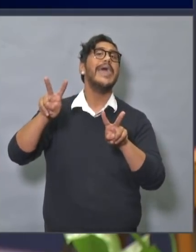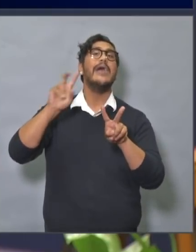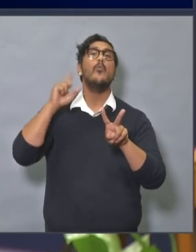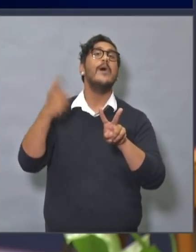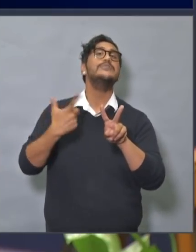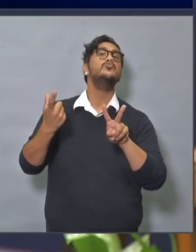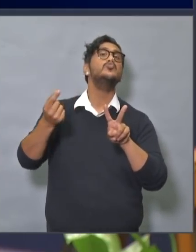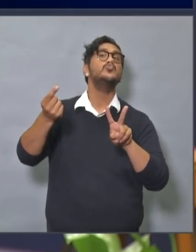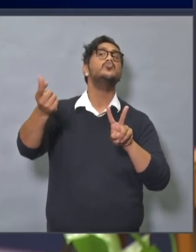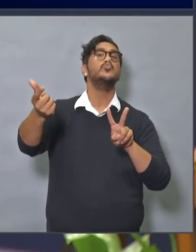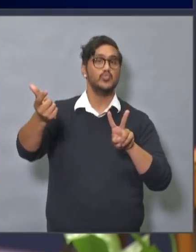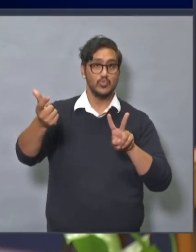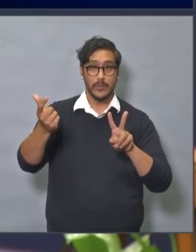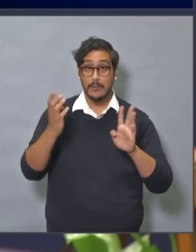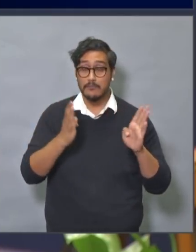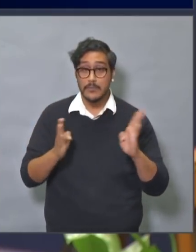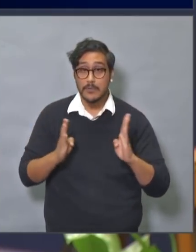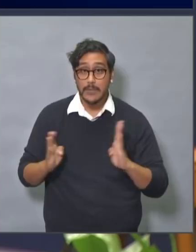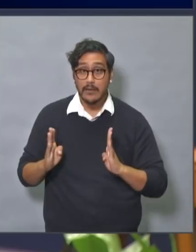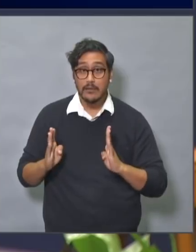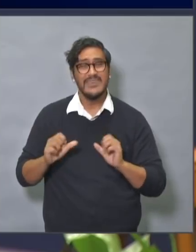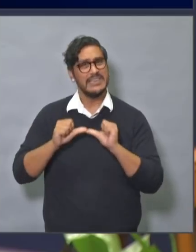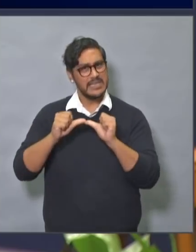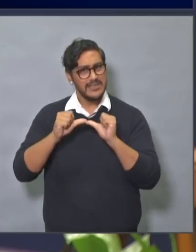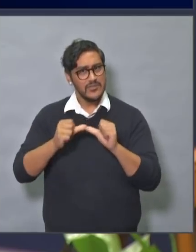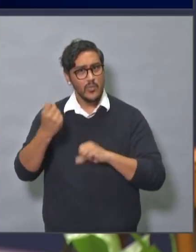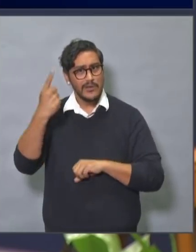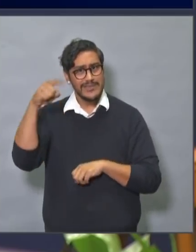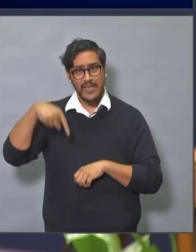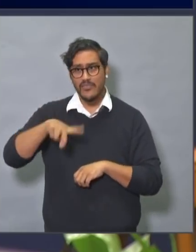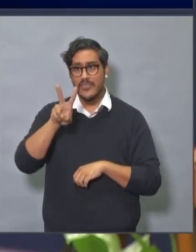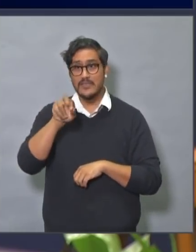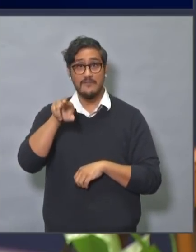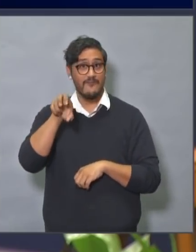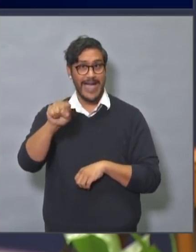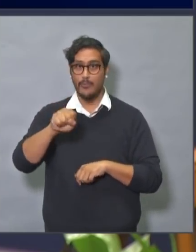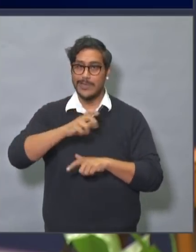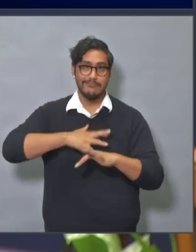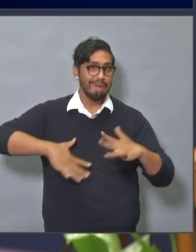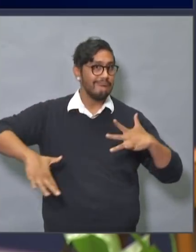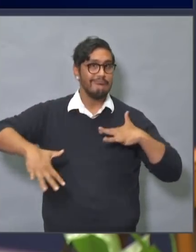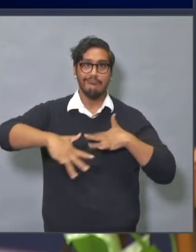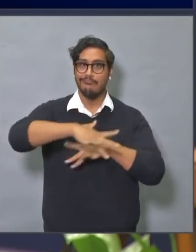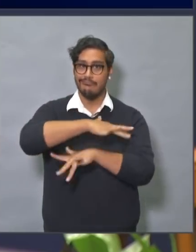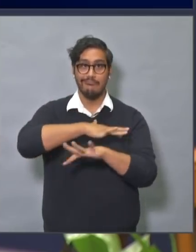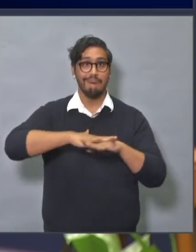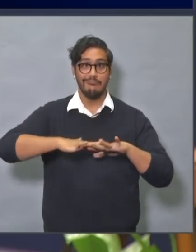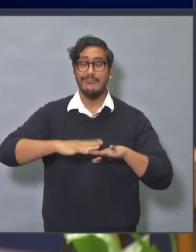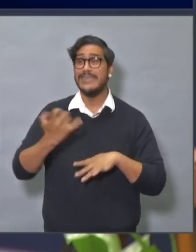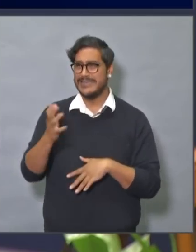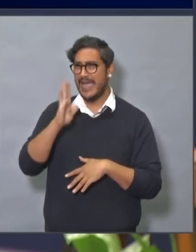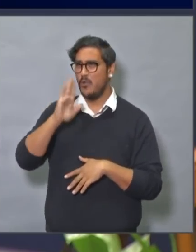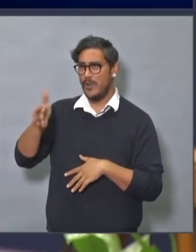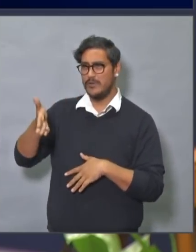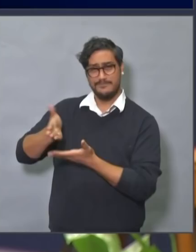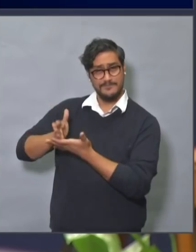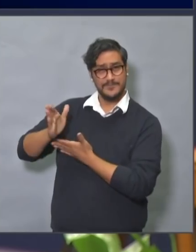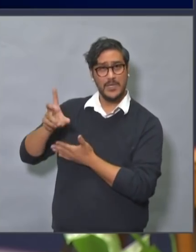is to be prepared and continue to recognize that this virus is in our community. And then I'll let Dr. Ferrer talk about the second part.